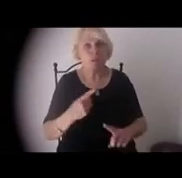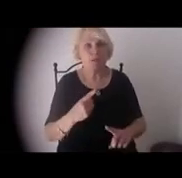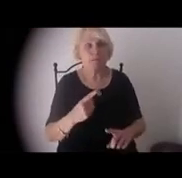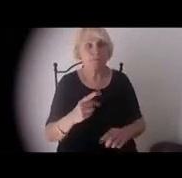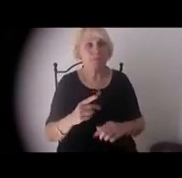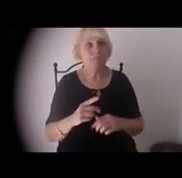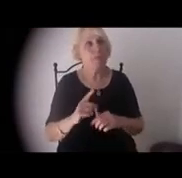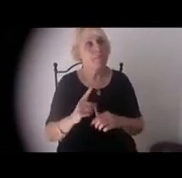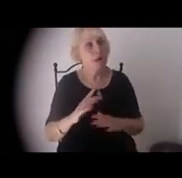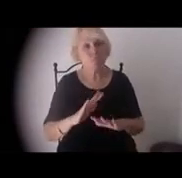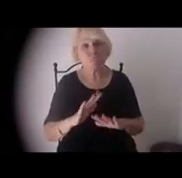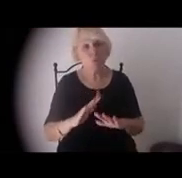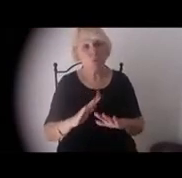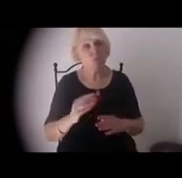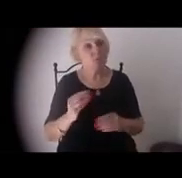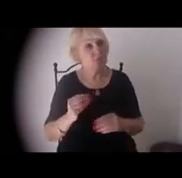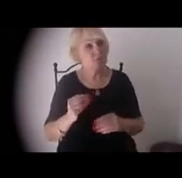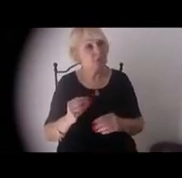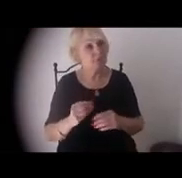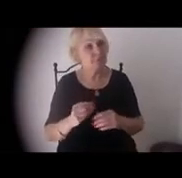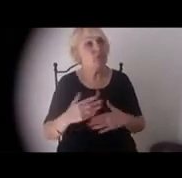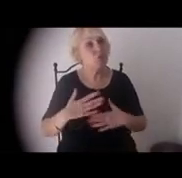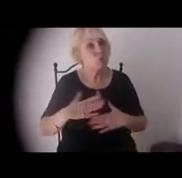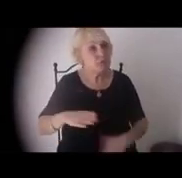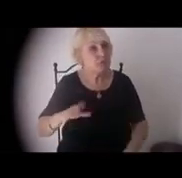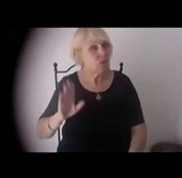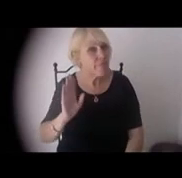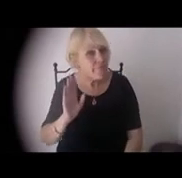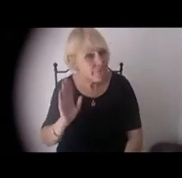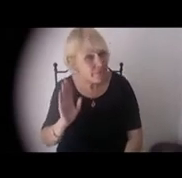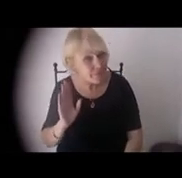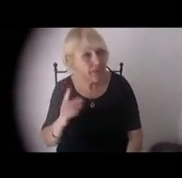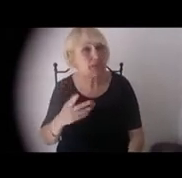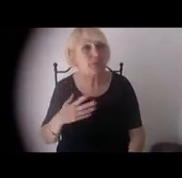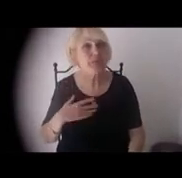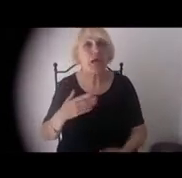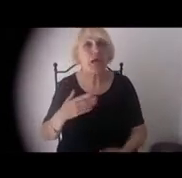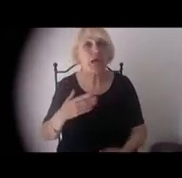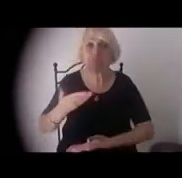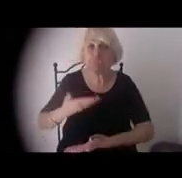I think listening and kind of going at your child's